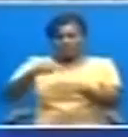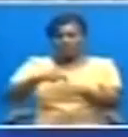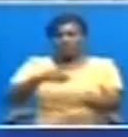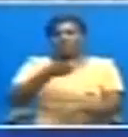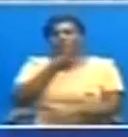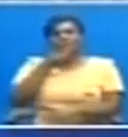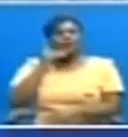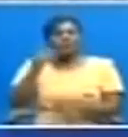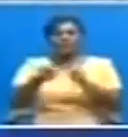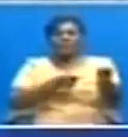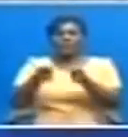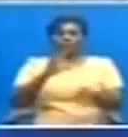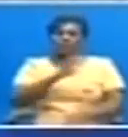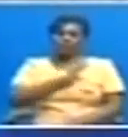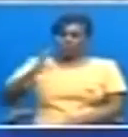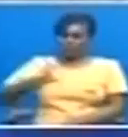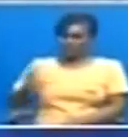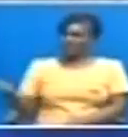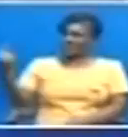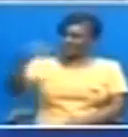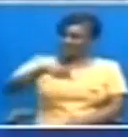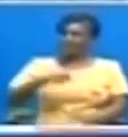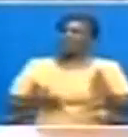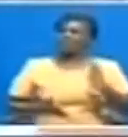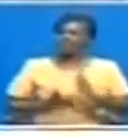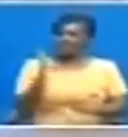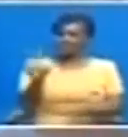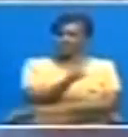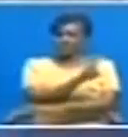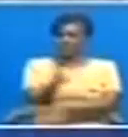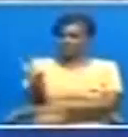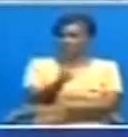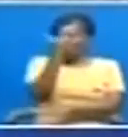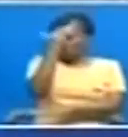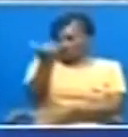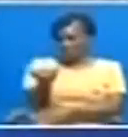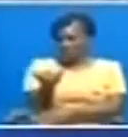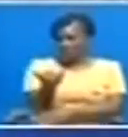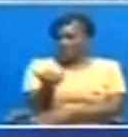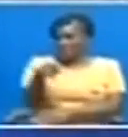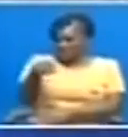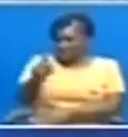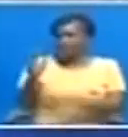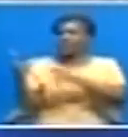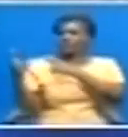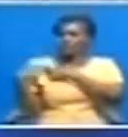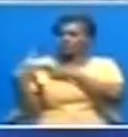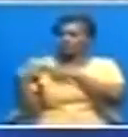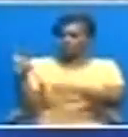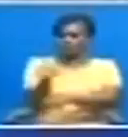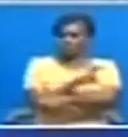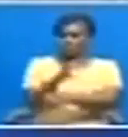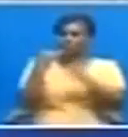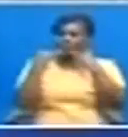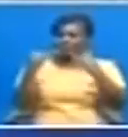Authority, wakuje kwa haraka sana, wakuje wafanya assessment, because they are entitled to assess and inform